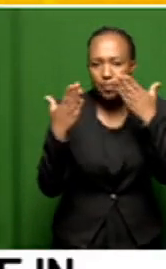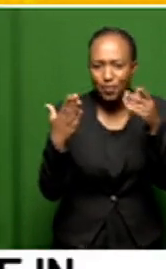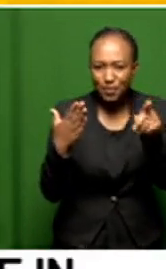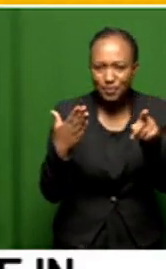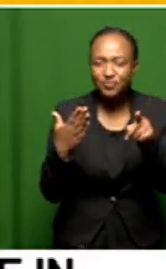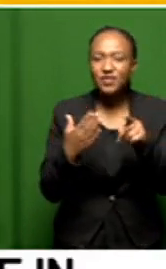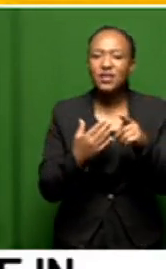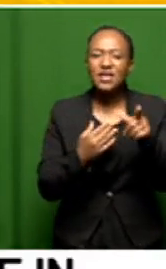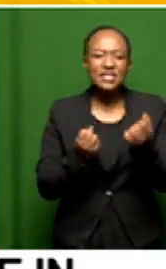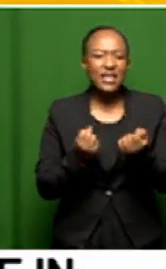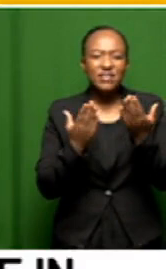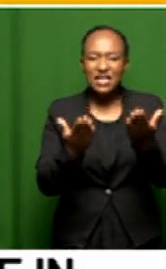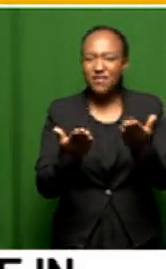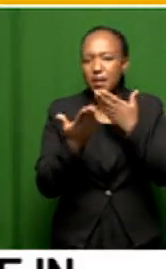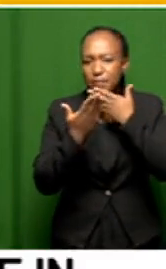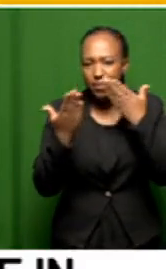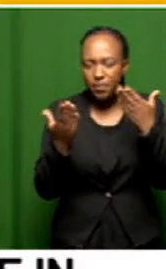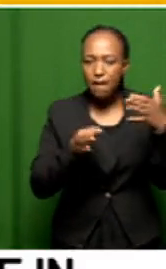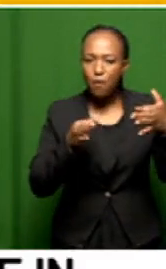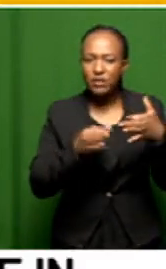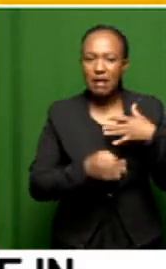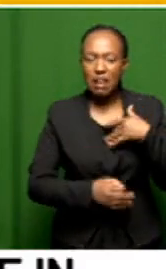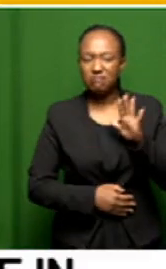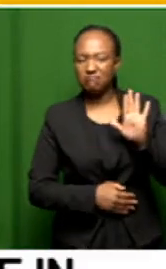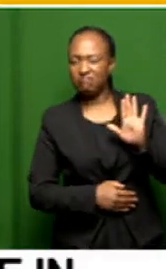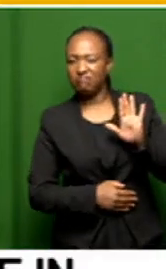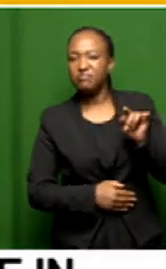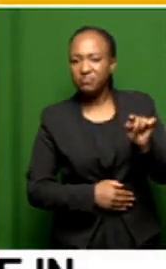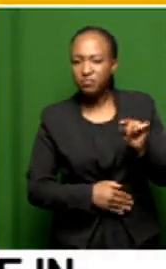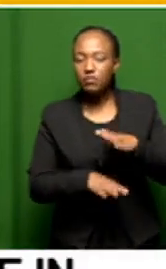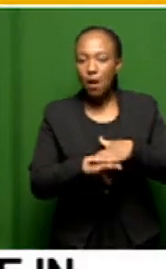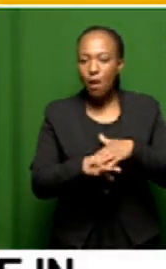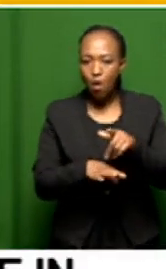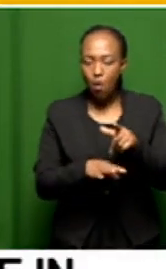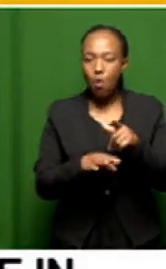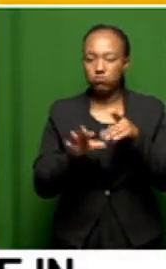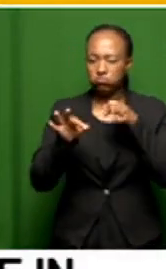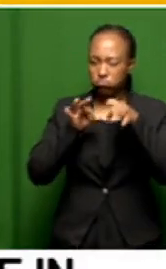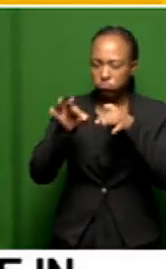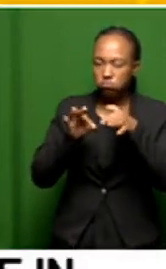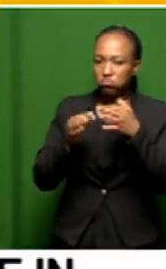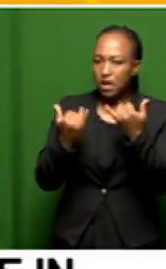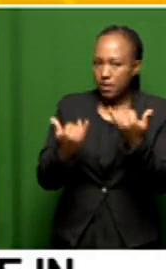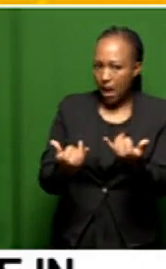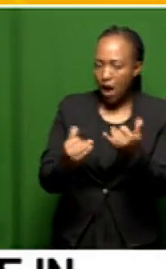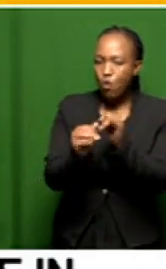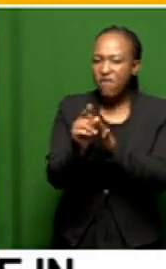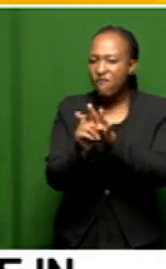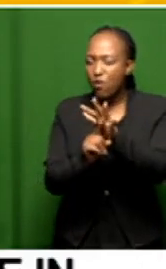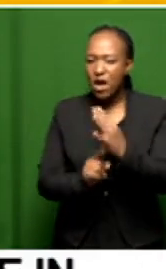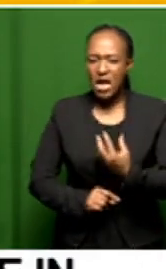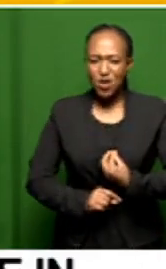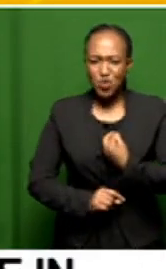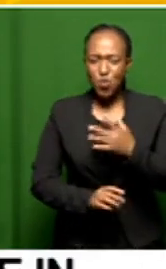rate, a lack of service delivery, and of course political apathy. So to talk to us more about what is actually influencing